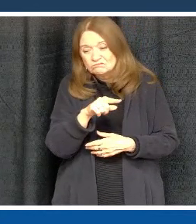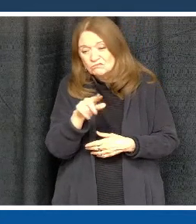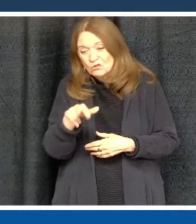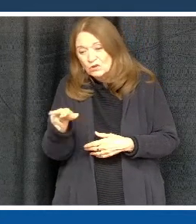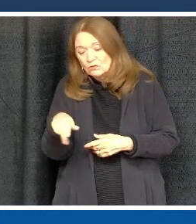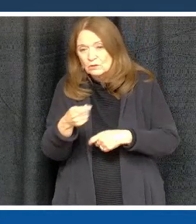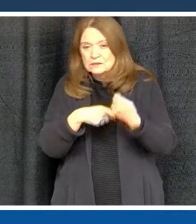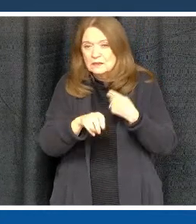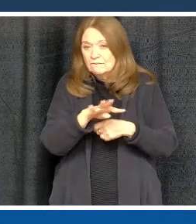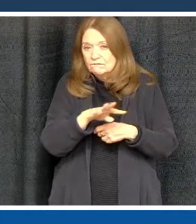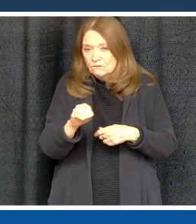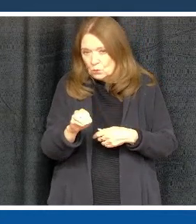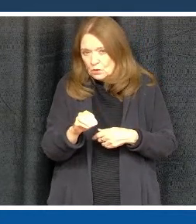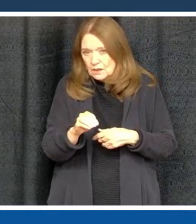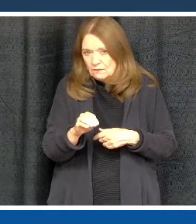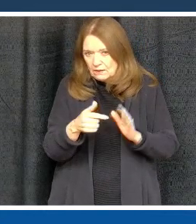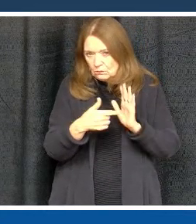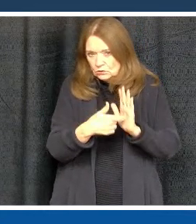40 they're showing here.